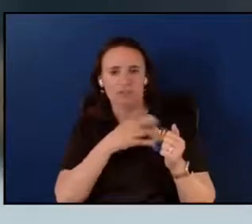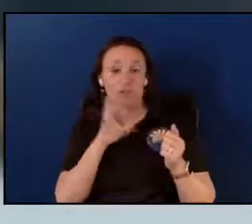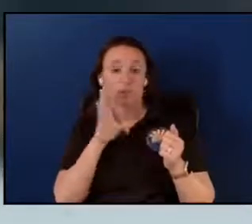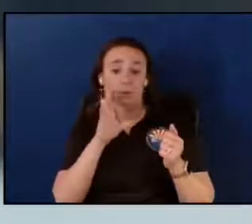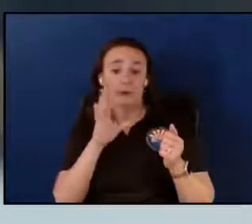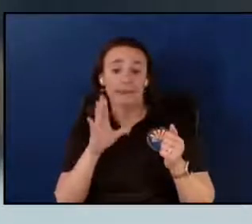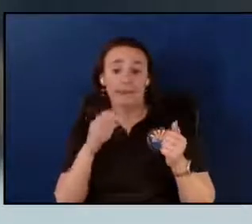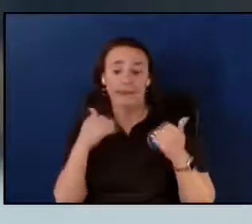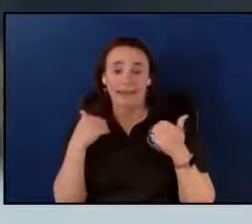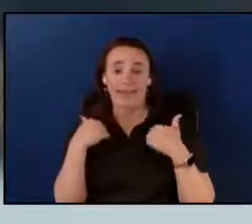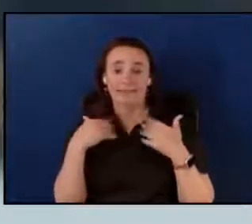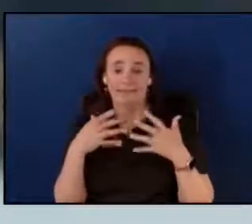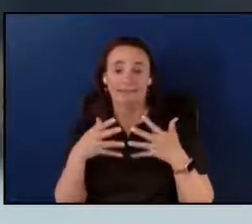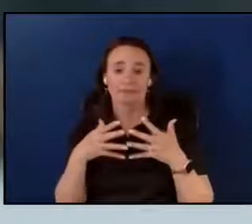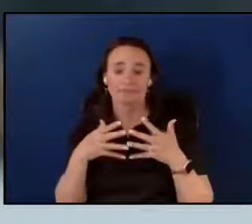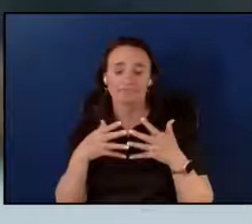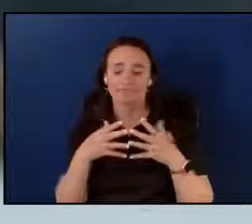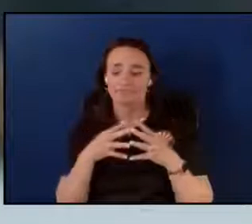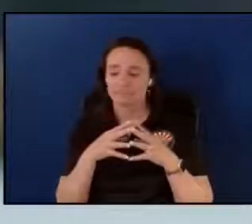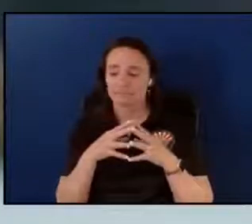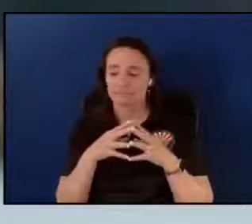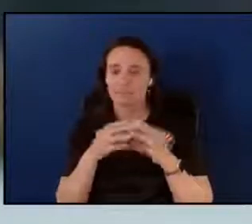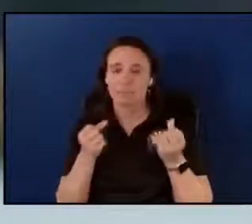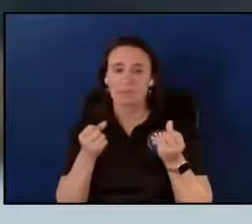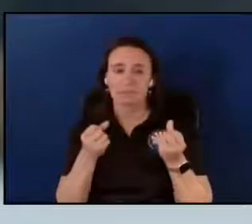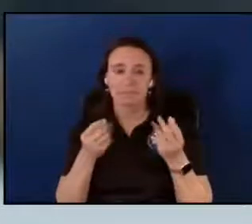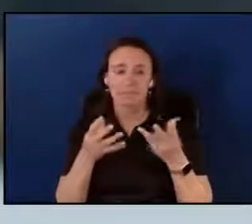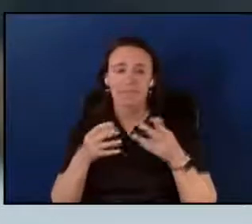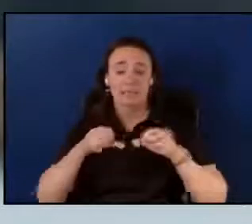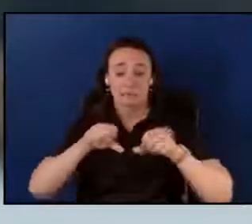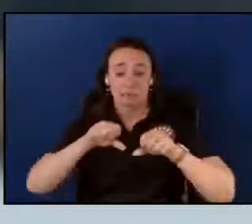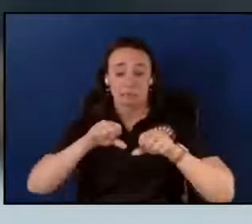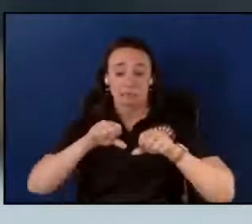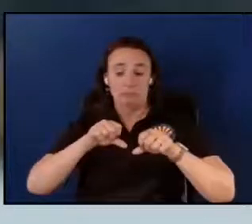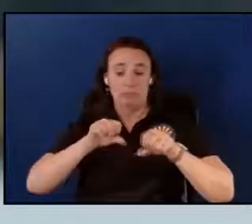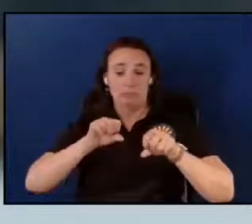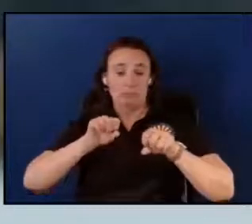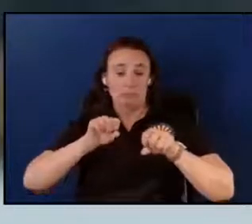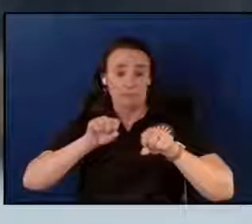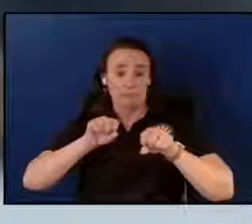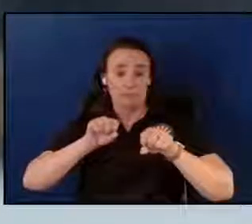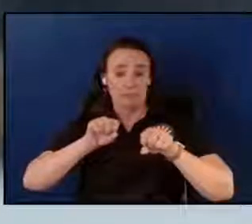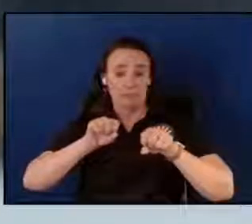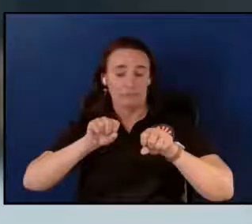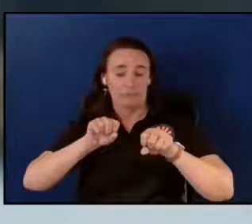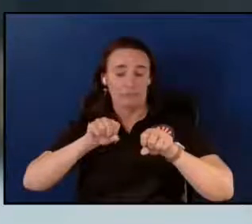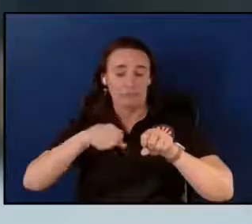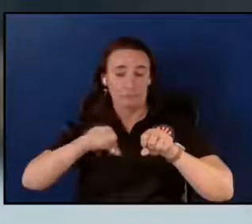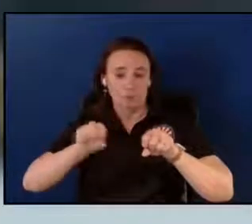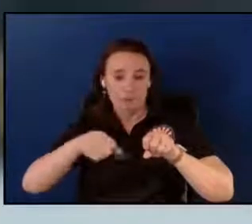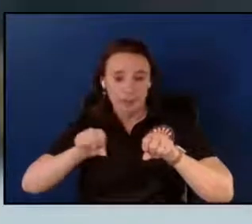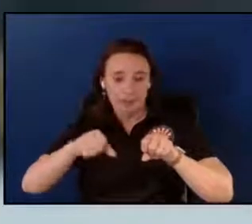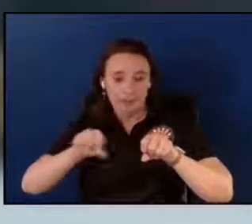of motorcycle traffic and a big rally. So I want everybody out there